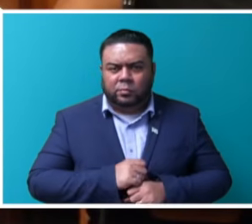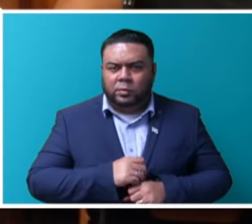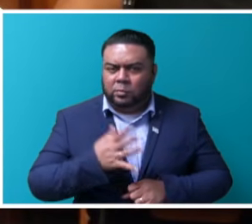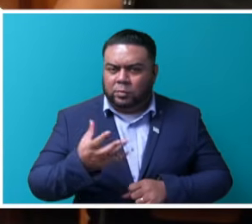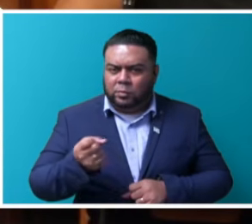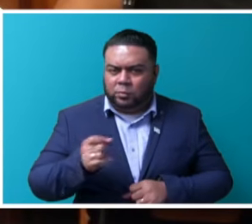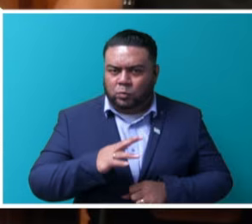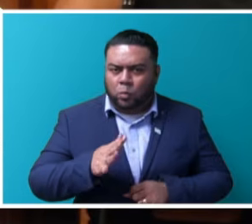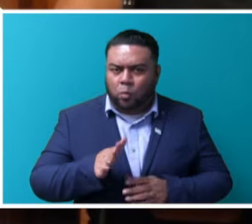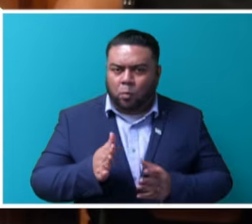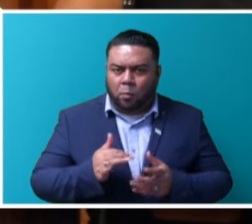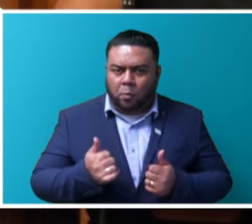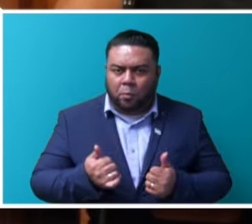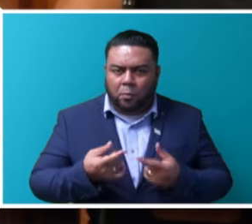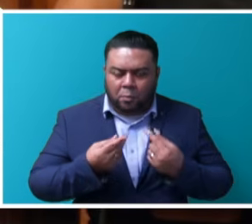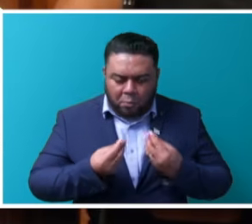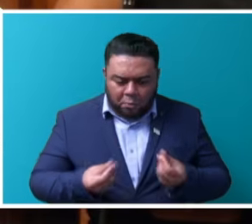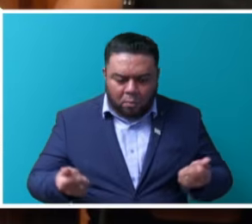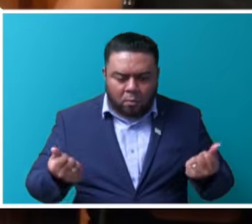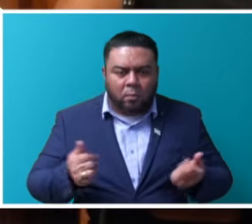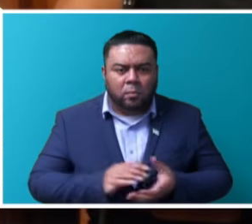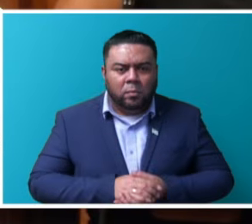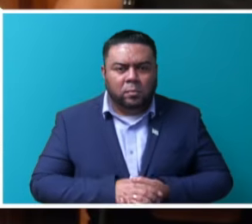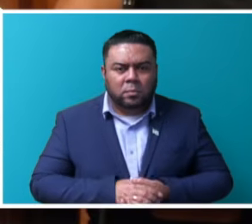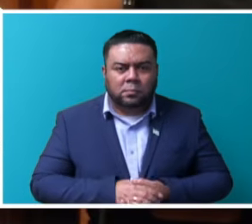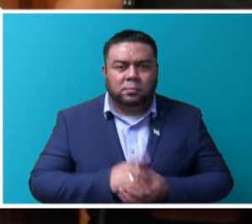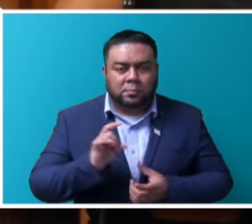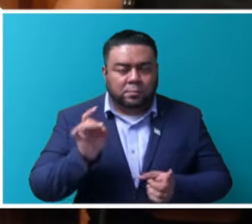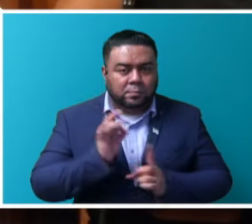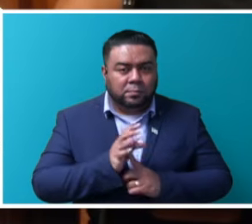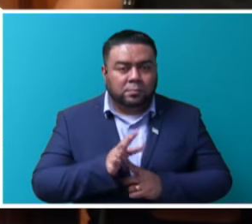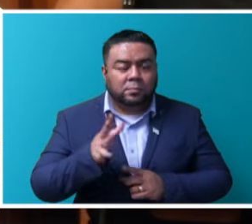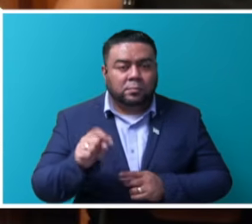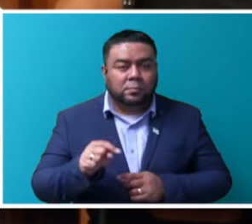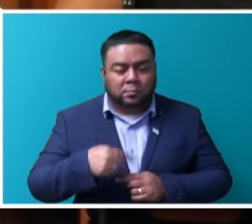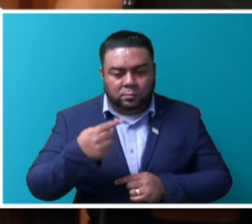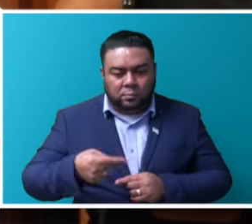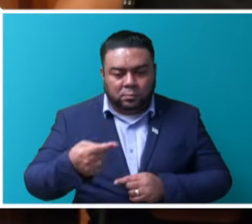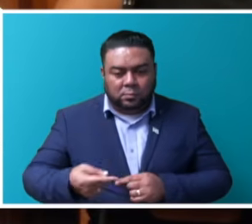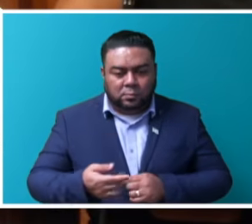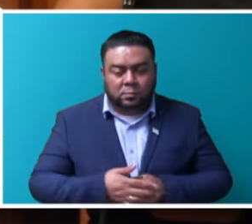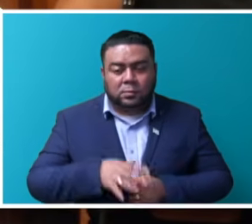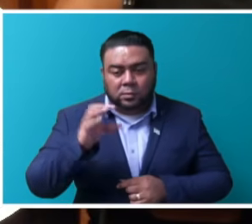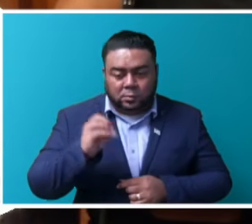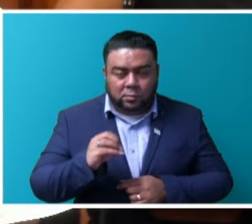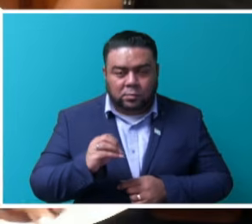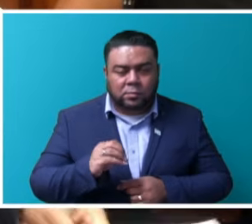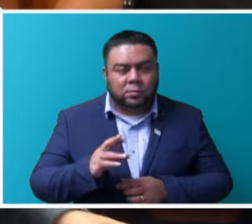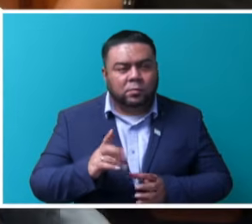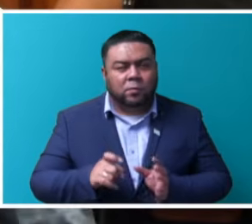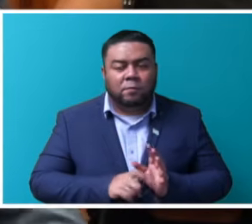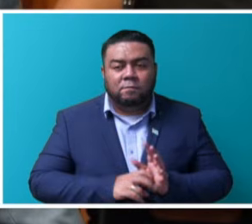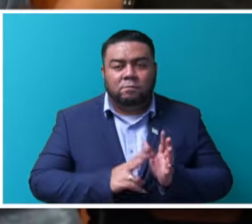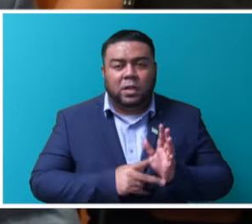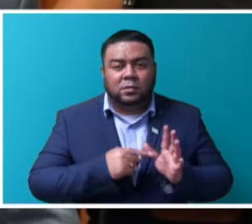ease the cost of living for every Fijian household. This is complemented by the continuation of zero-rated VAT